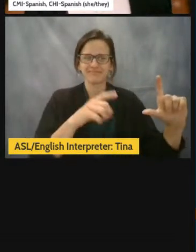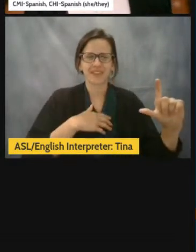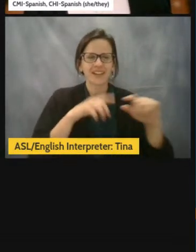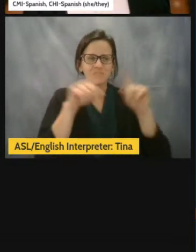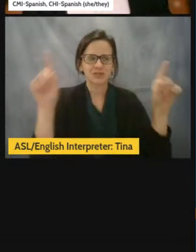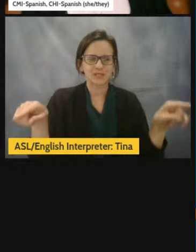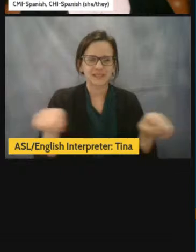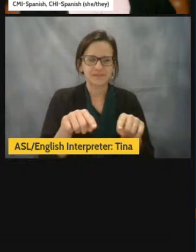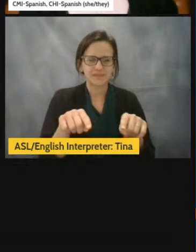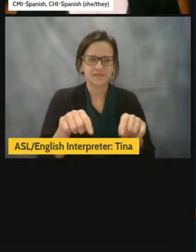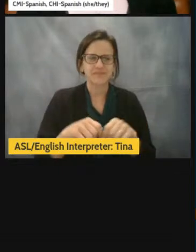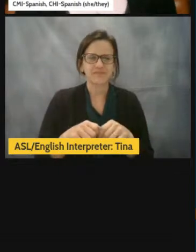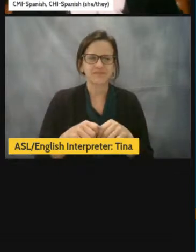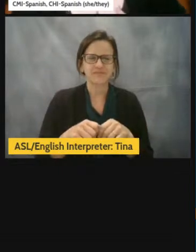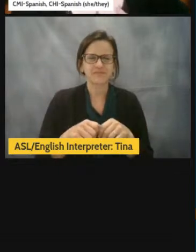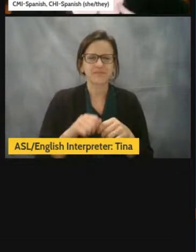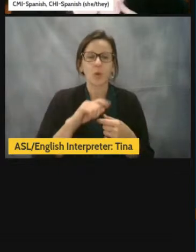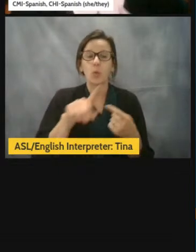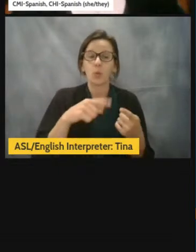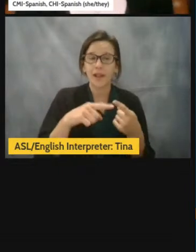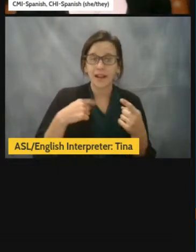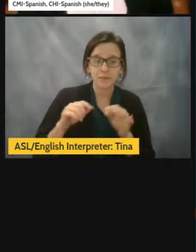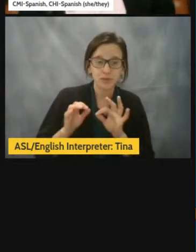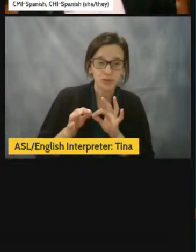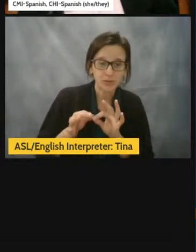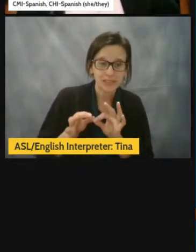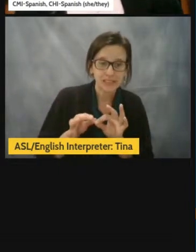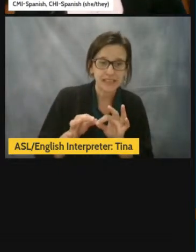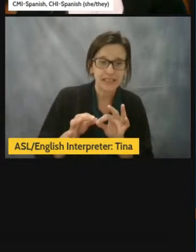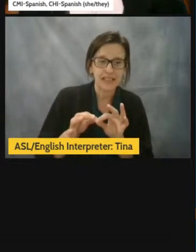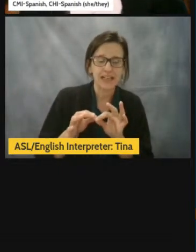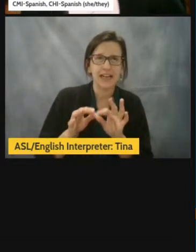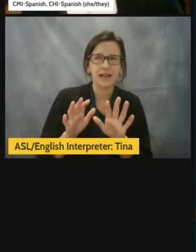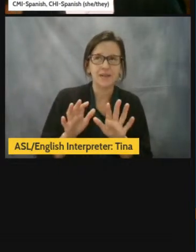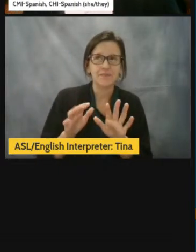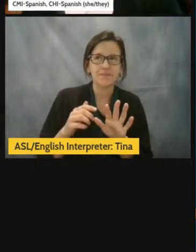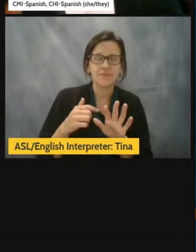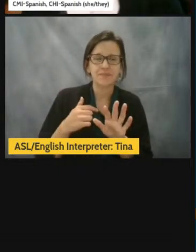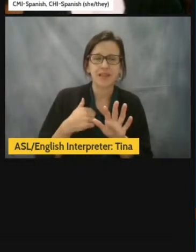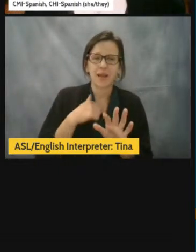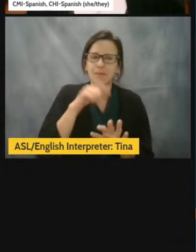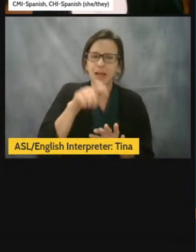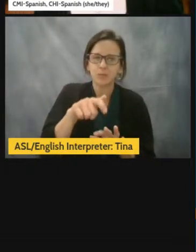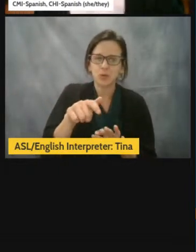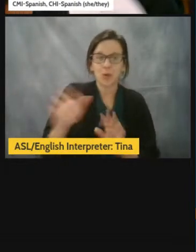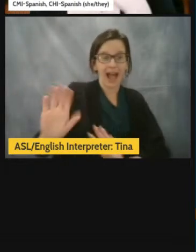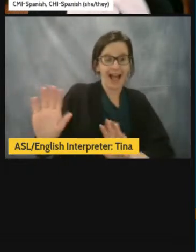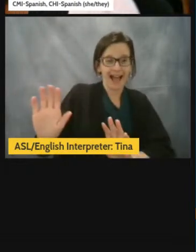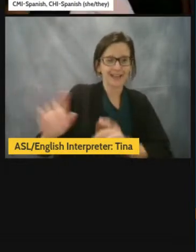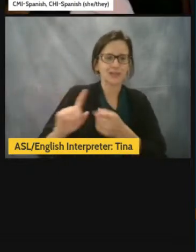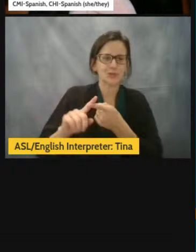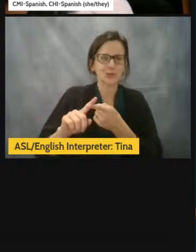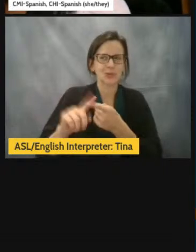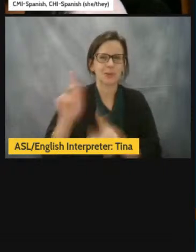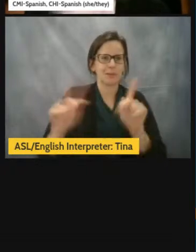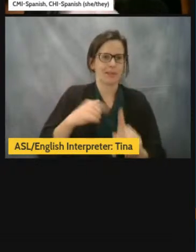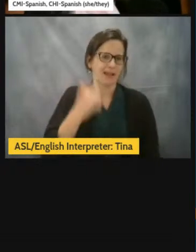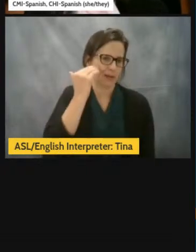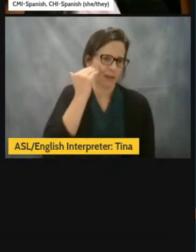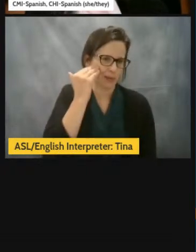I'm interpreting, I should not say hi to the people that I know. Okay.